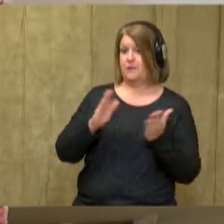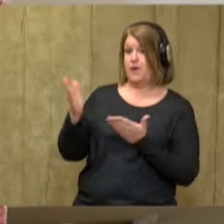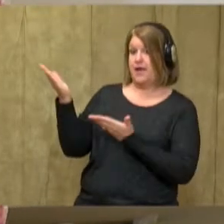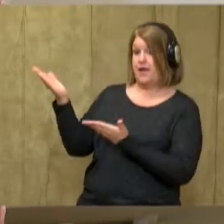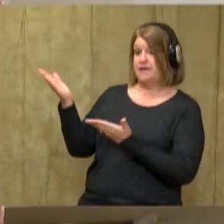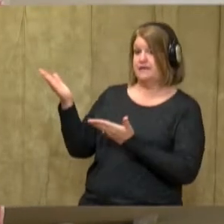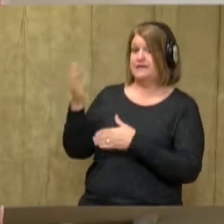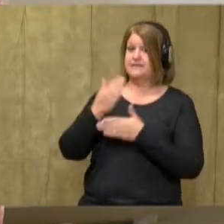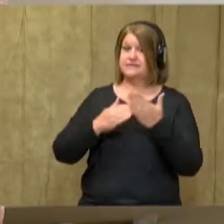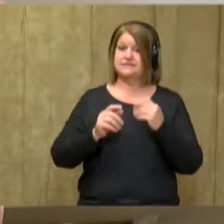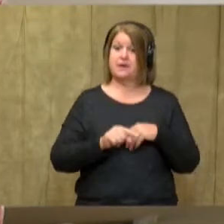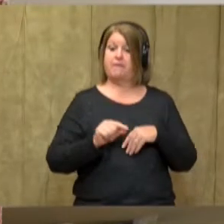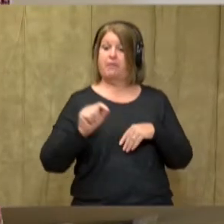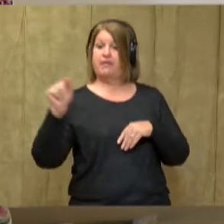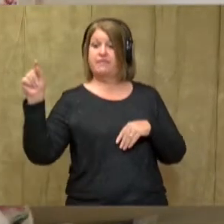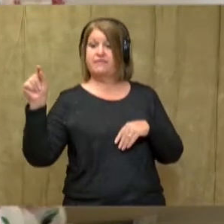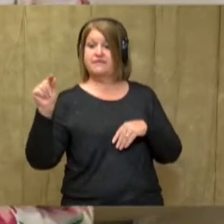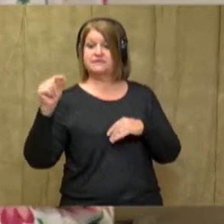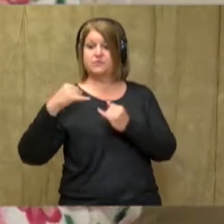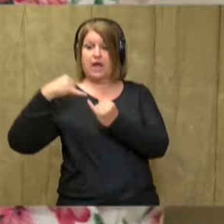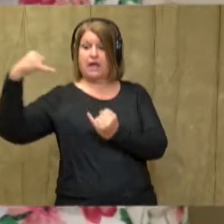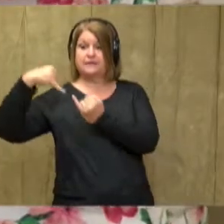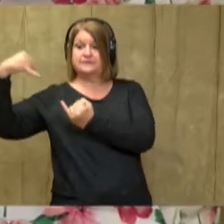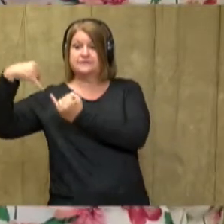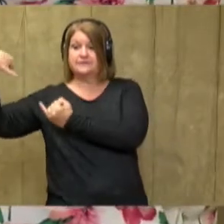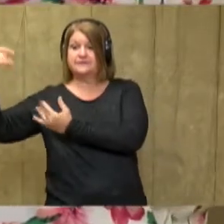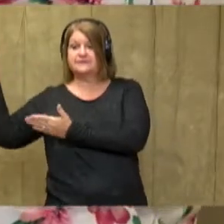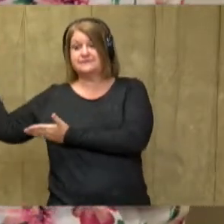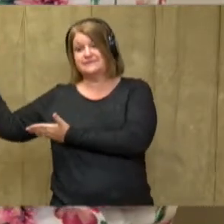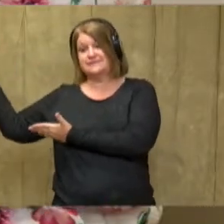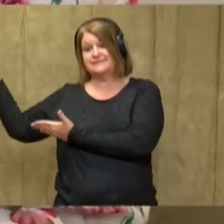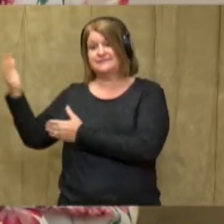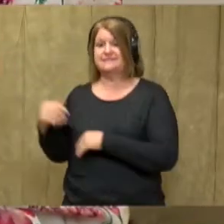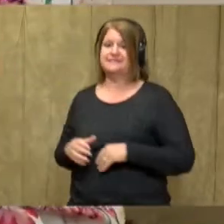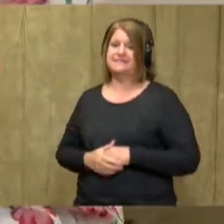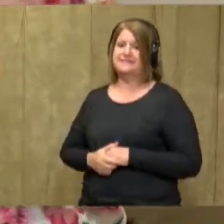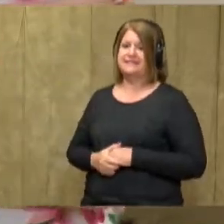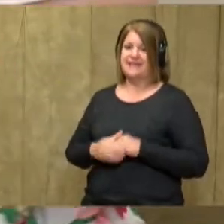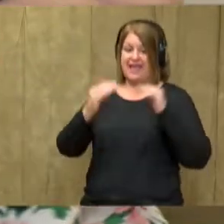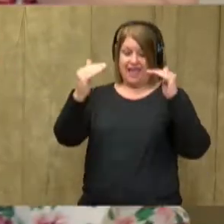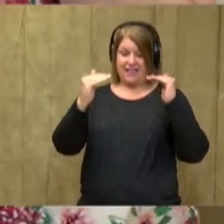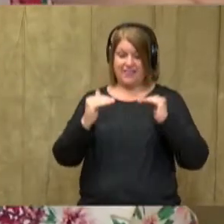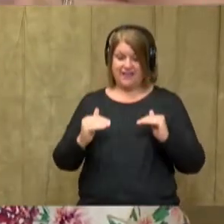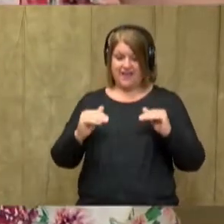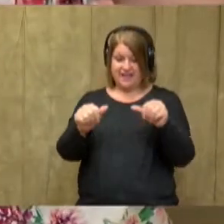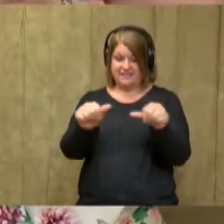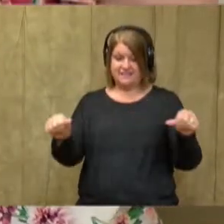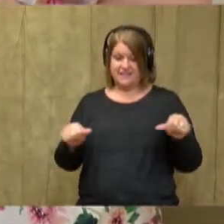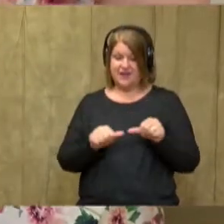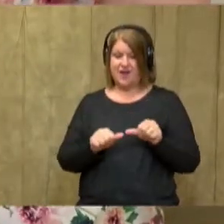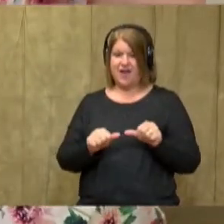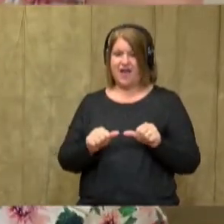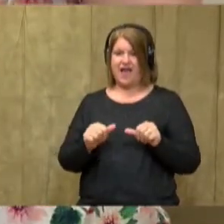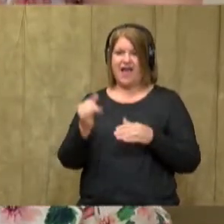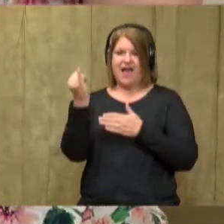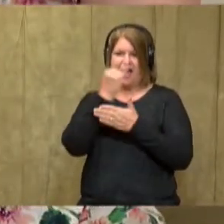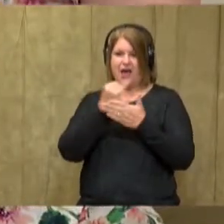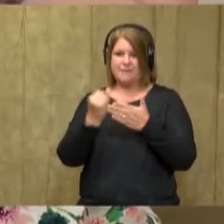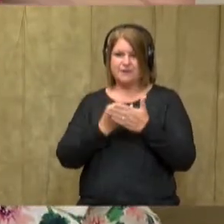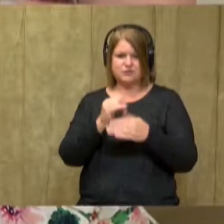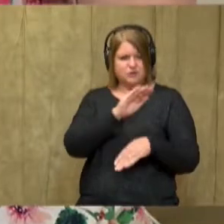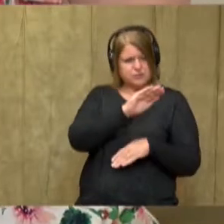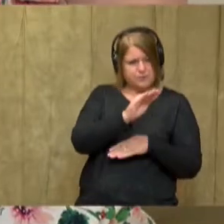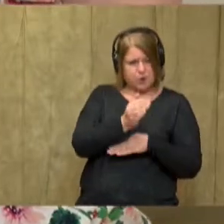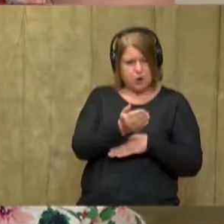diagonal lines this way. That'd be fun. All right, in the next space, I'm gonna draw some curved lines.